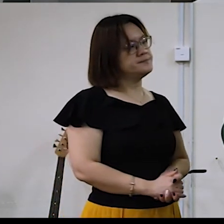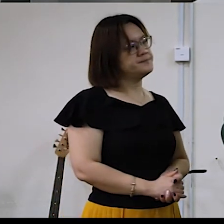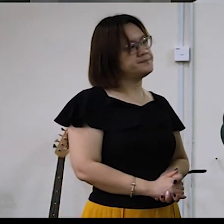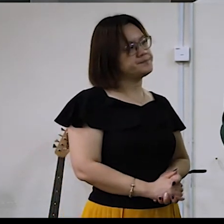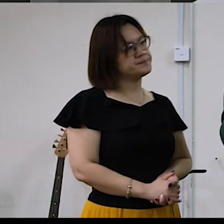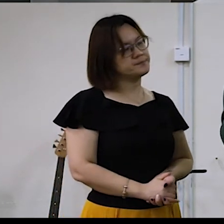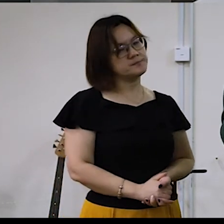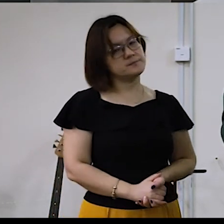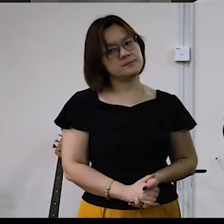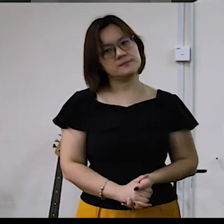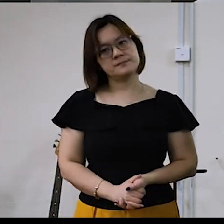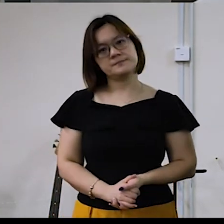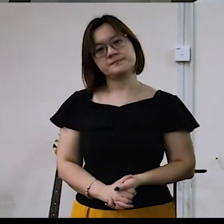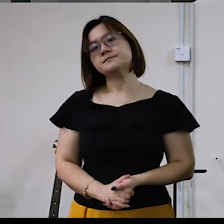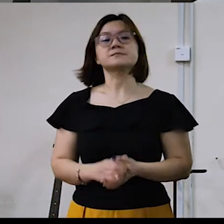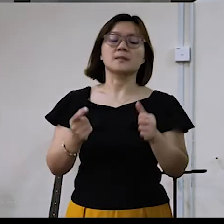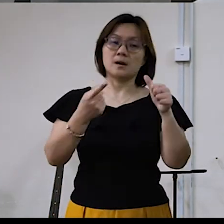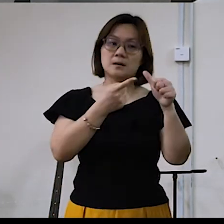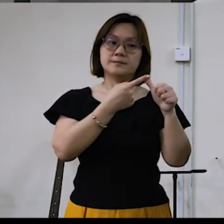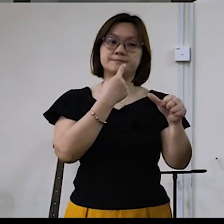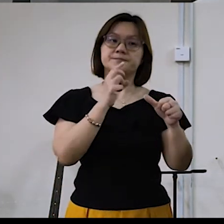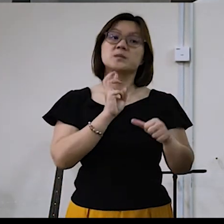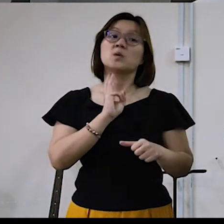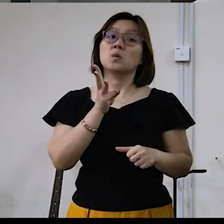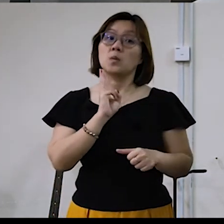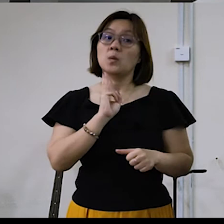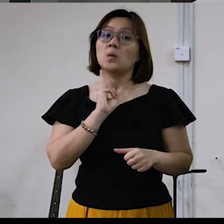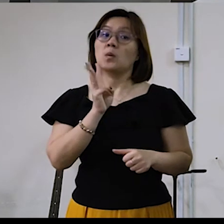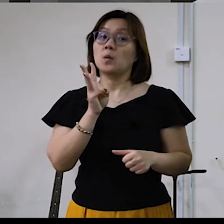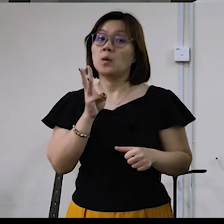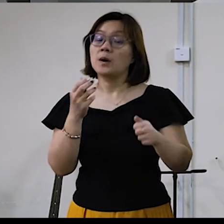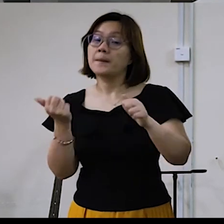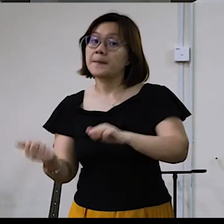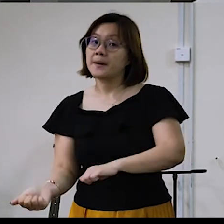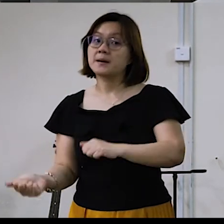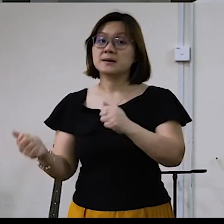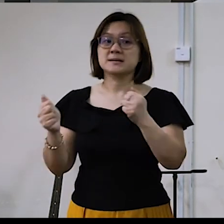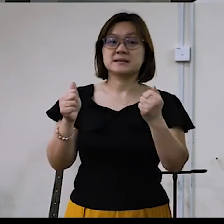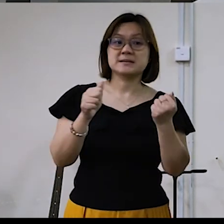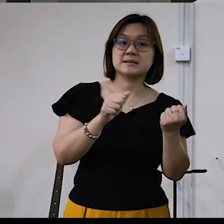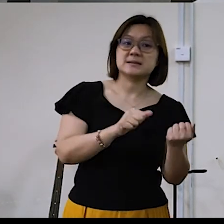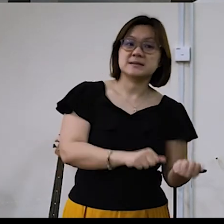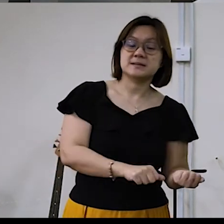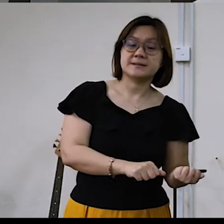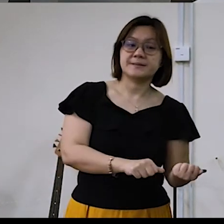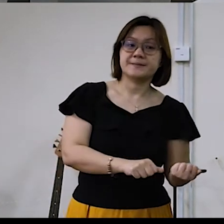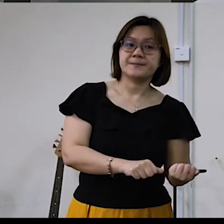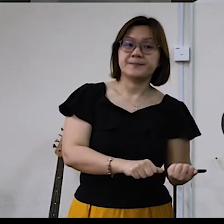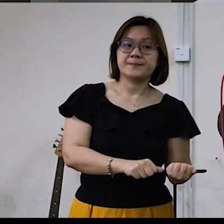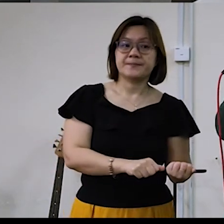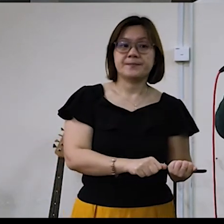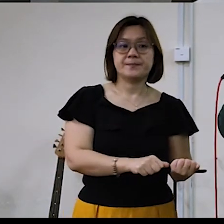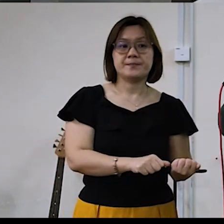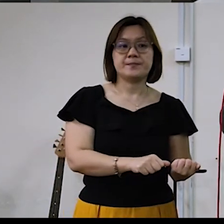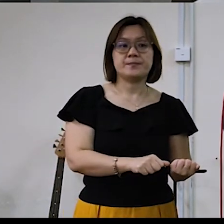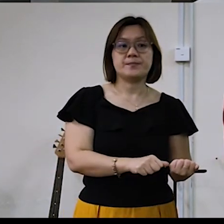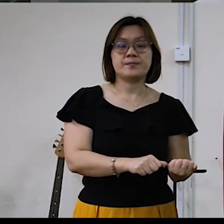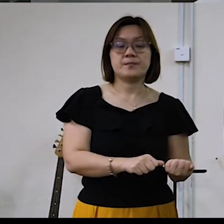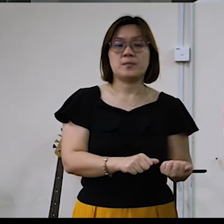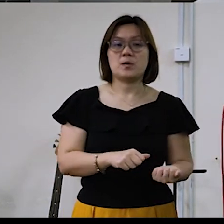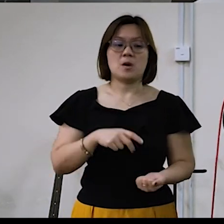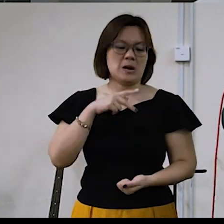Water baptism is a personal free will decision. Okay, that means not your